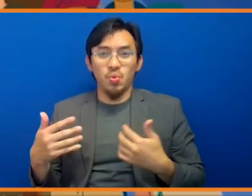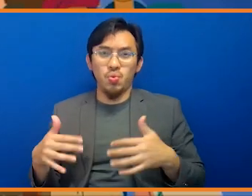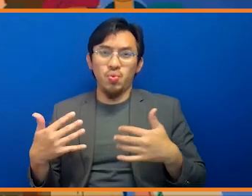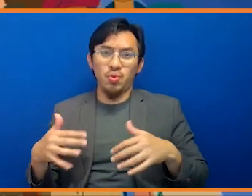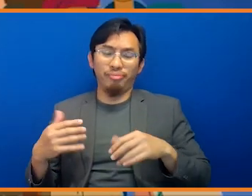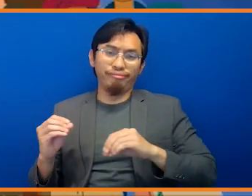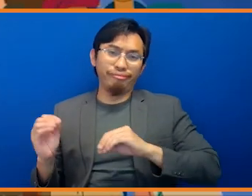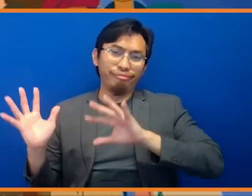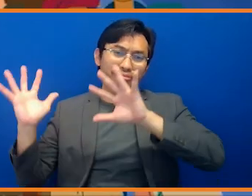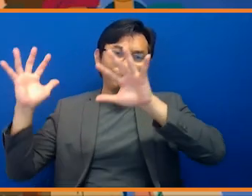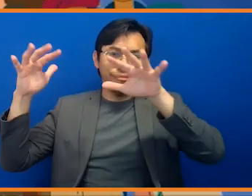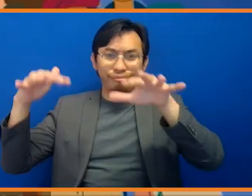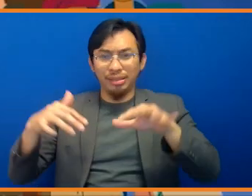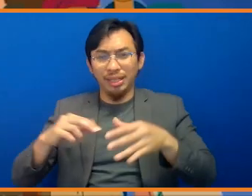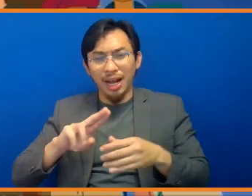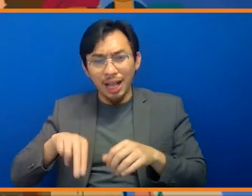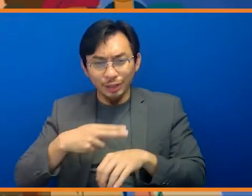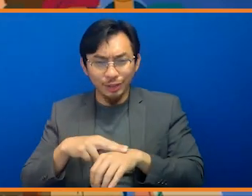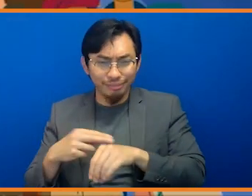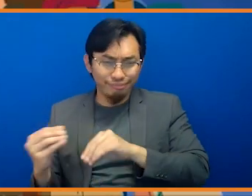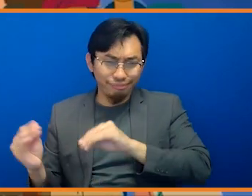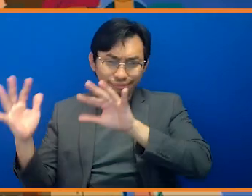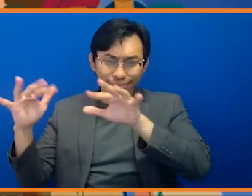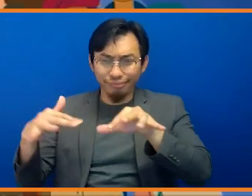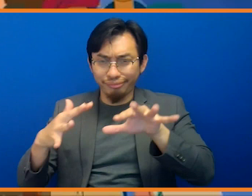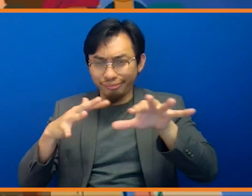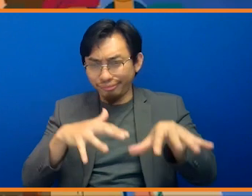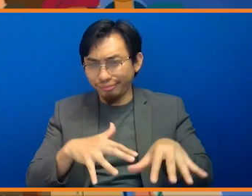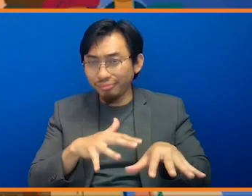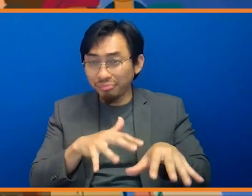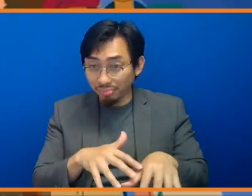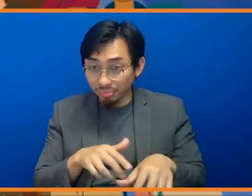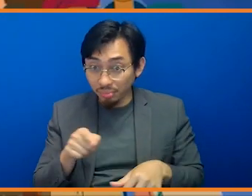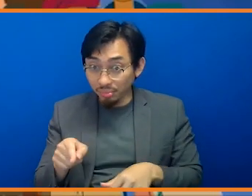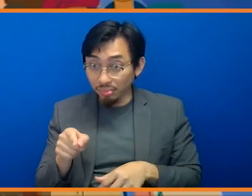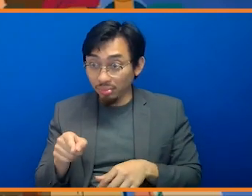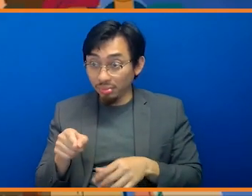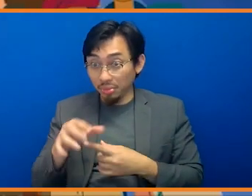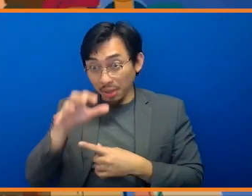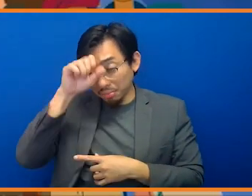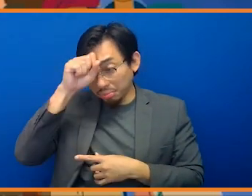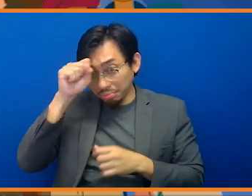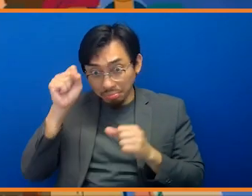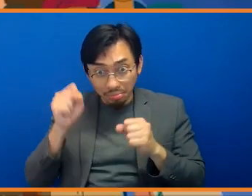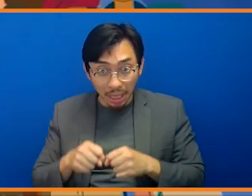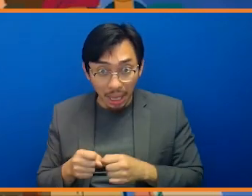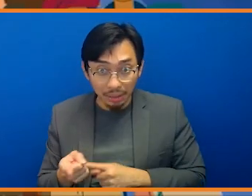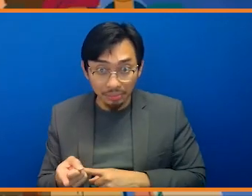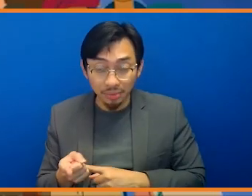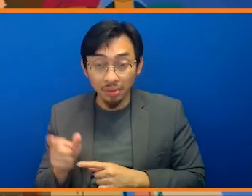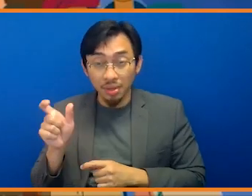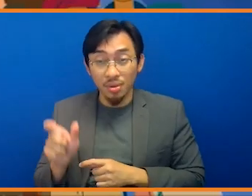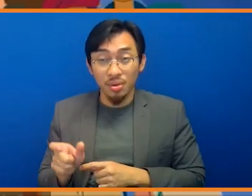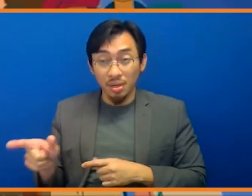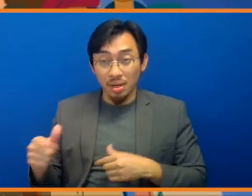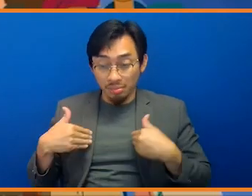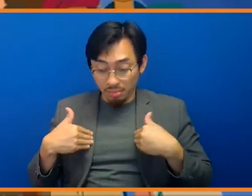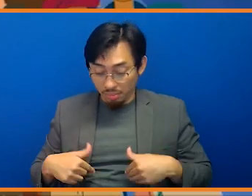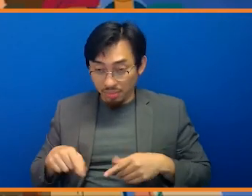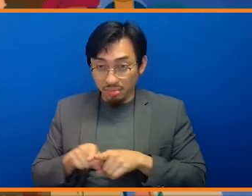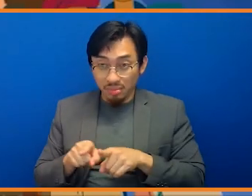waves, nature appears and asks, should waves only be memories? Should the victim's body be just a